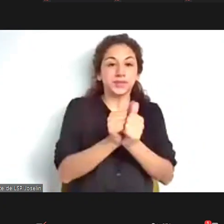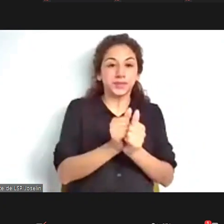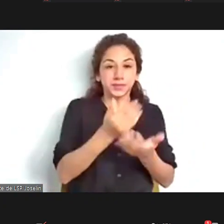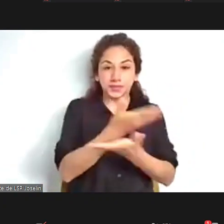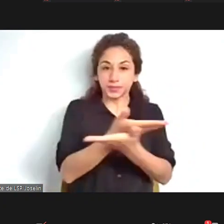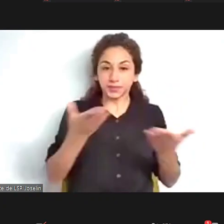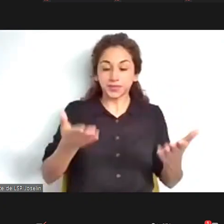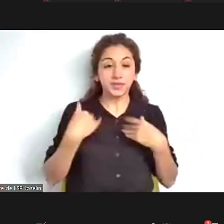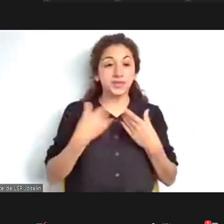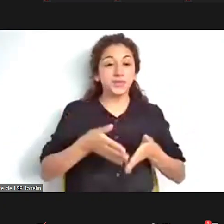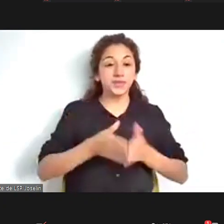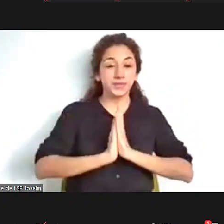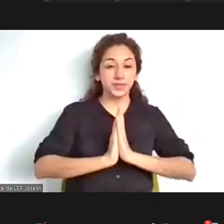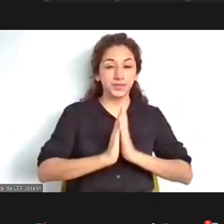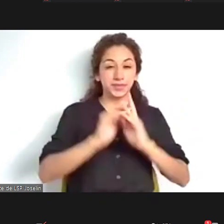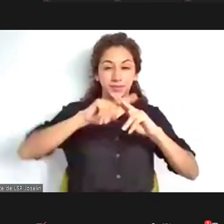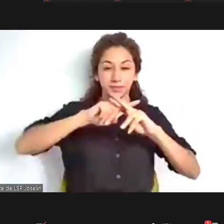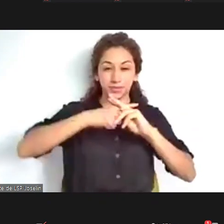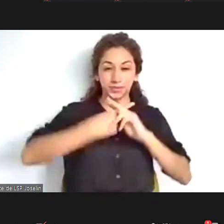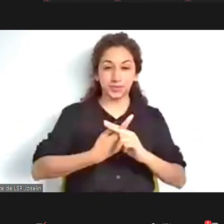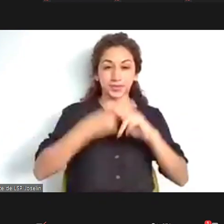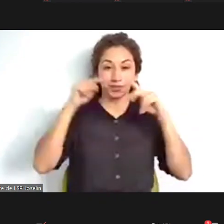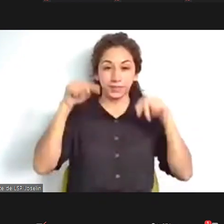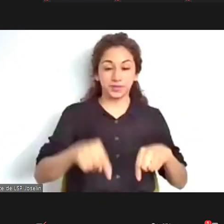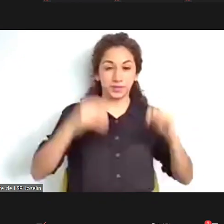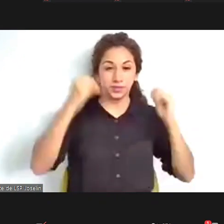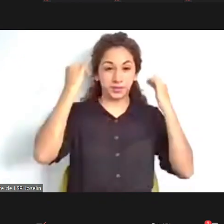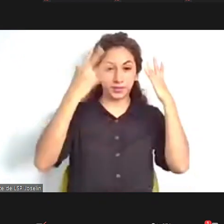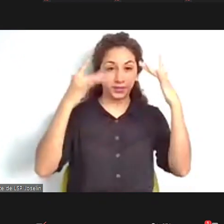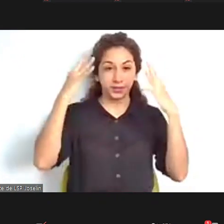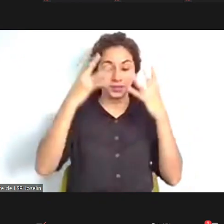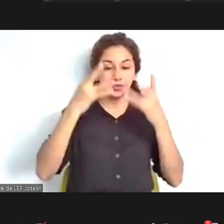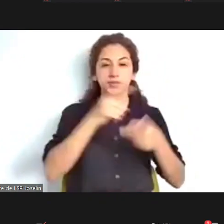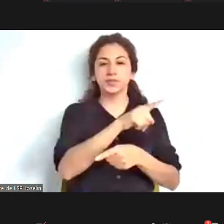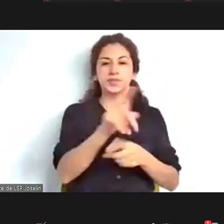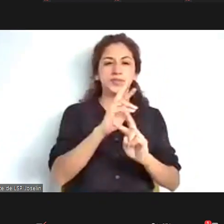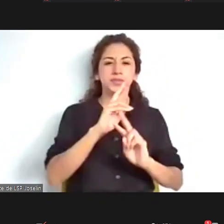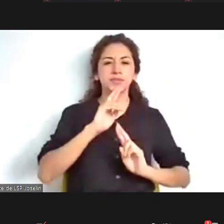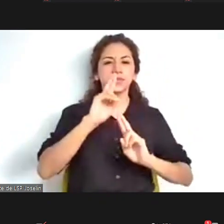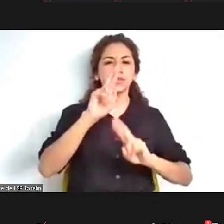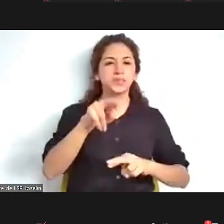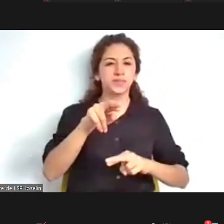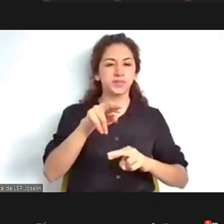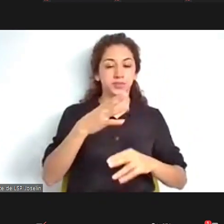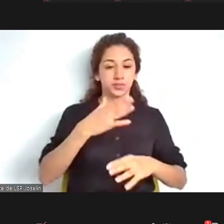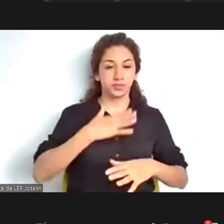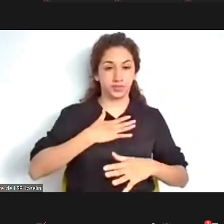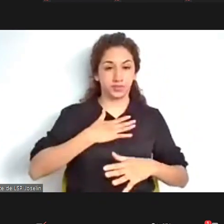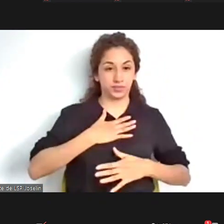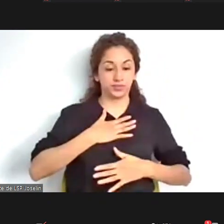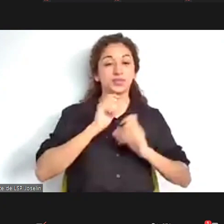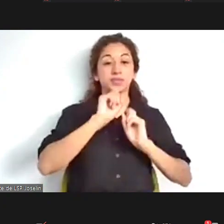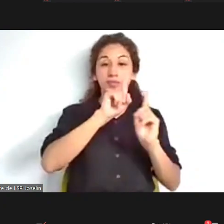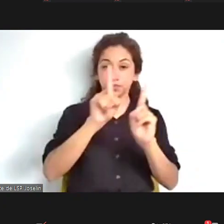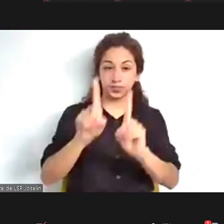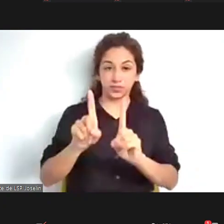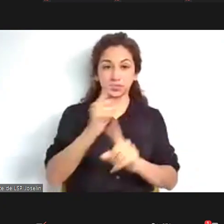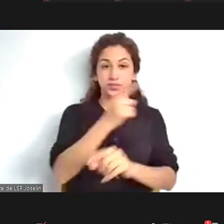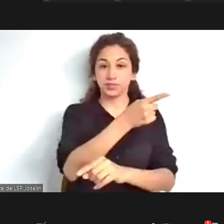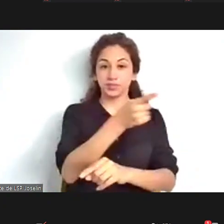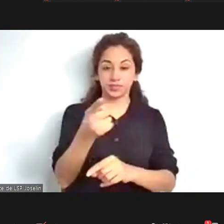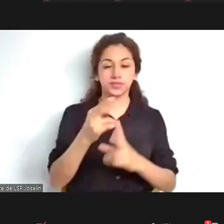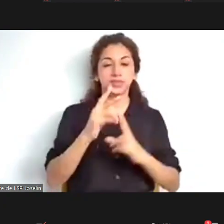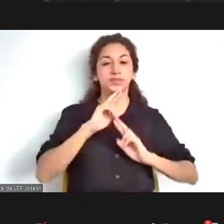of you i would like to start this reflection in this panel responding uh answering some